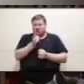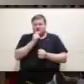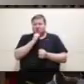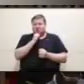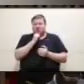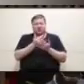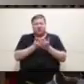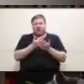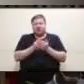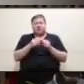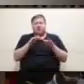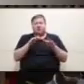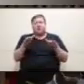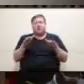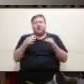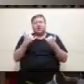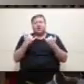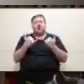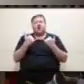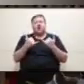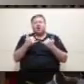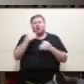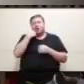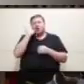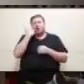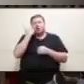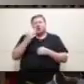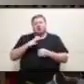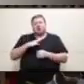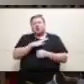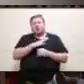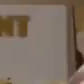public, but this time now we would like that to come to the committee.